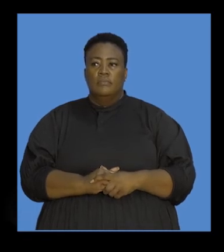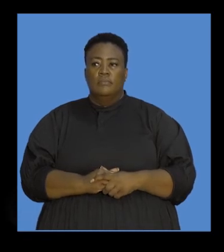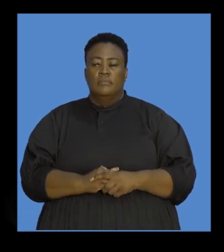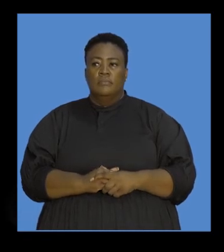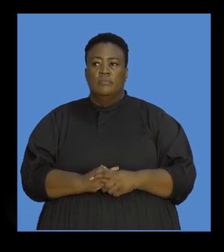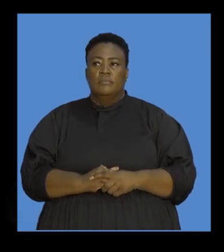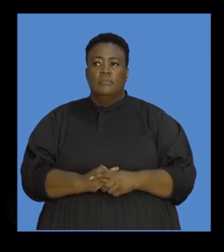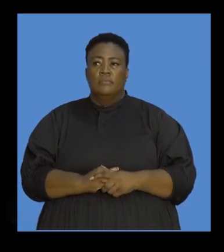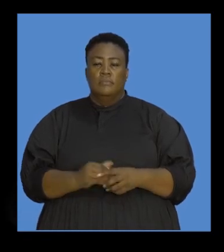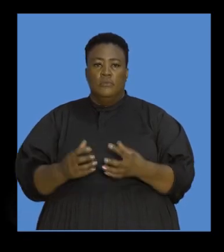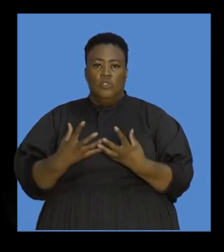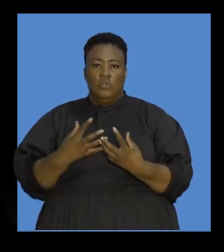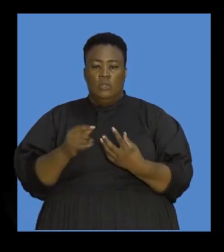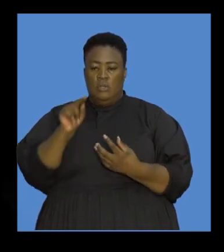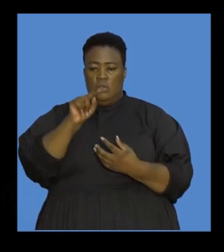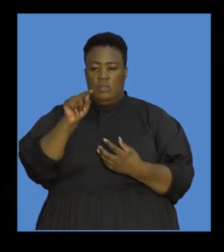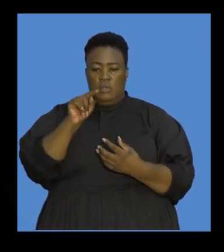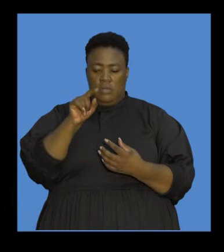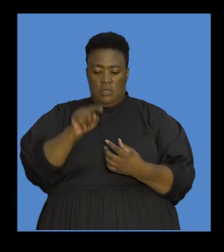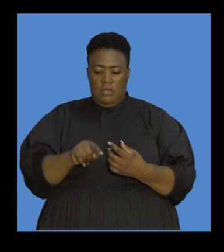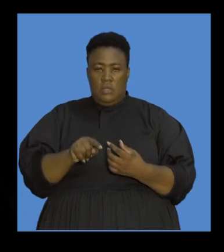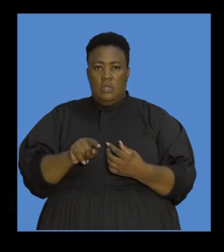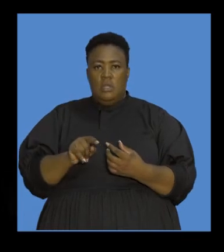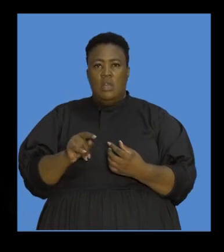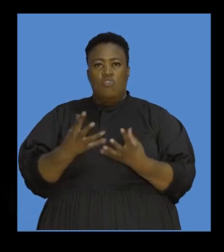Gravity, normal force,